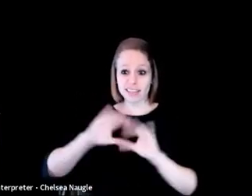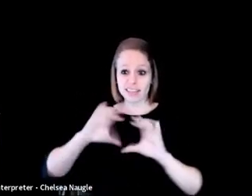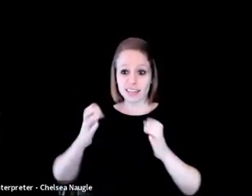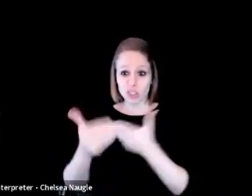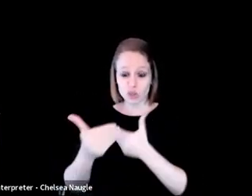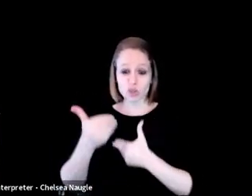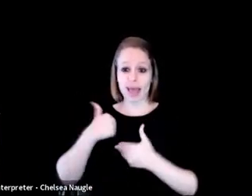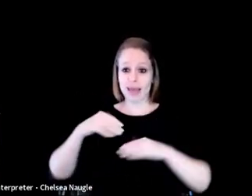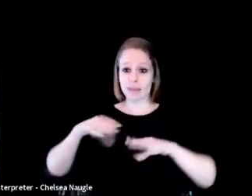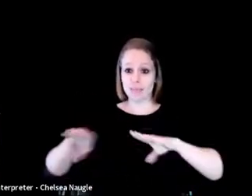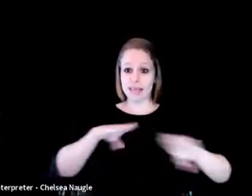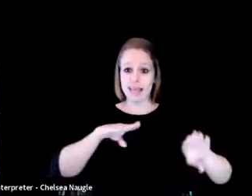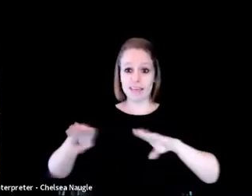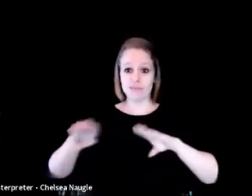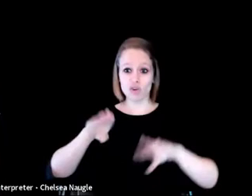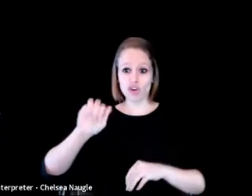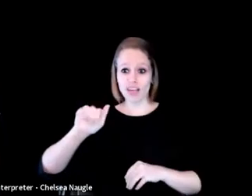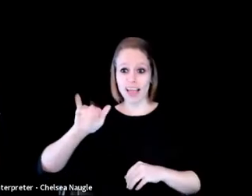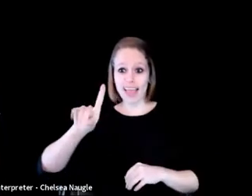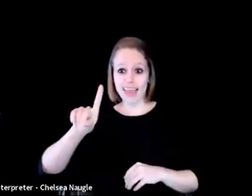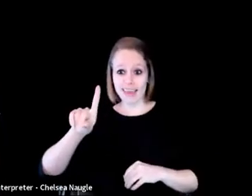trained in all these ABA techniques.